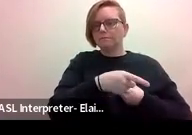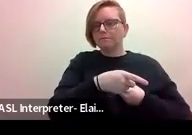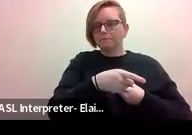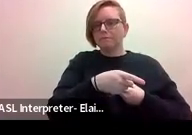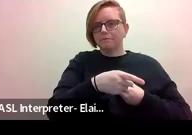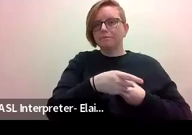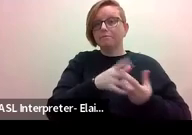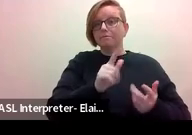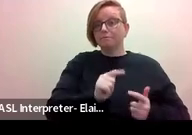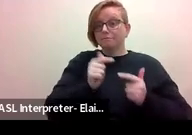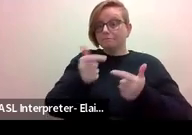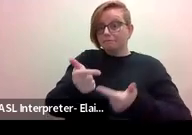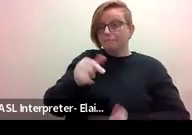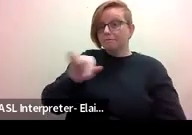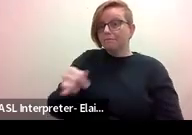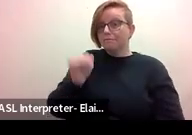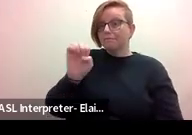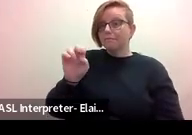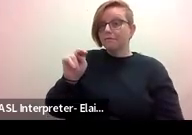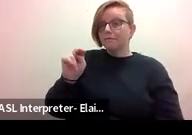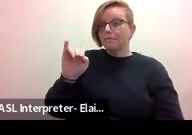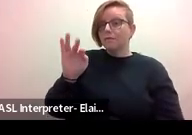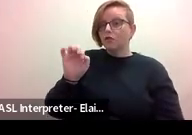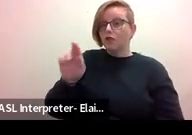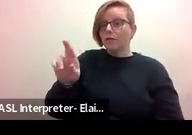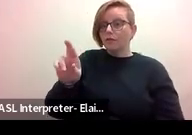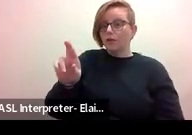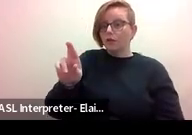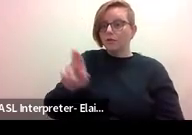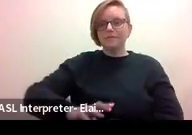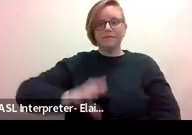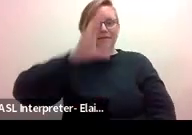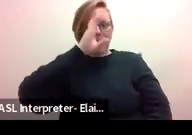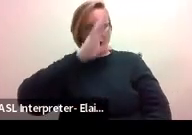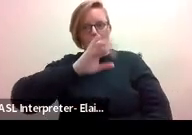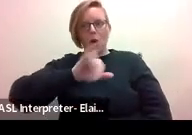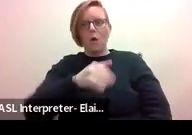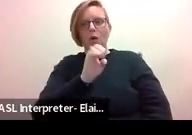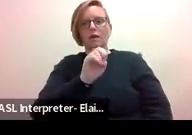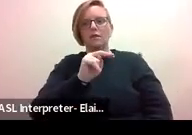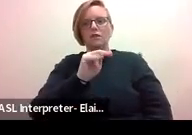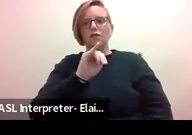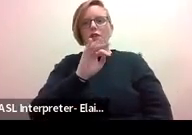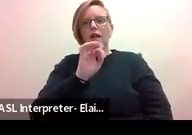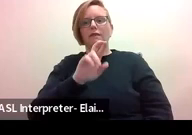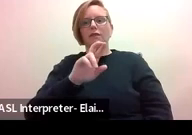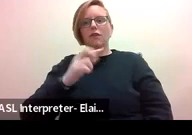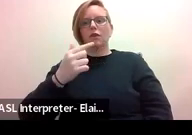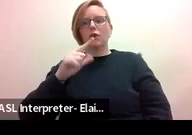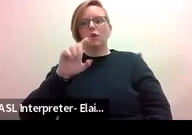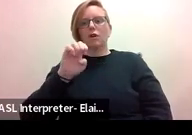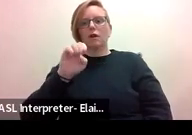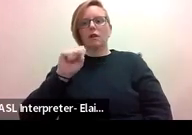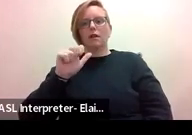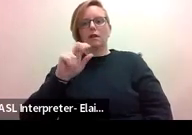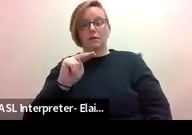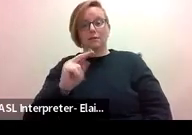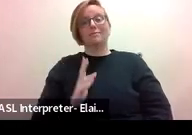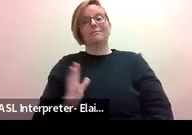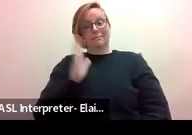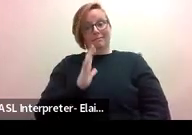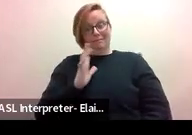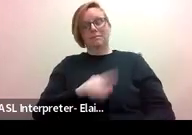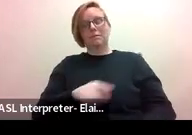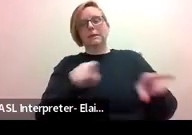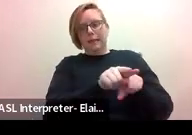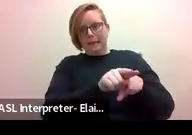Jennifer, could you jump on, please? Hello, I'm Jennifer Gleason. I too was a special education teacher and